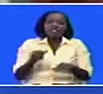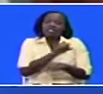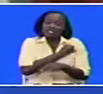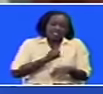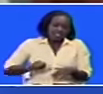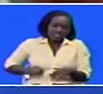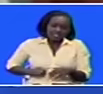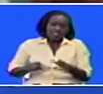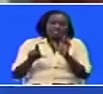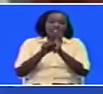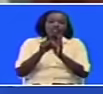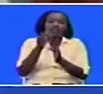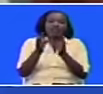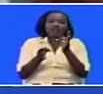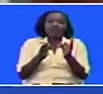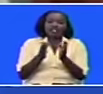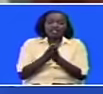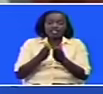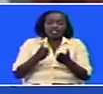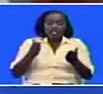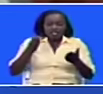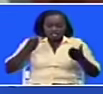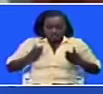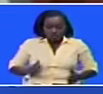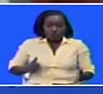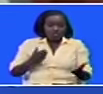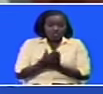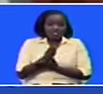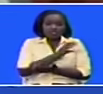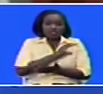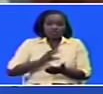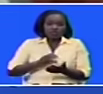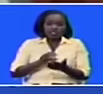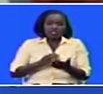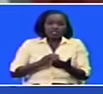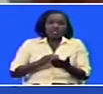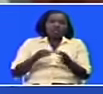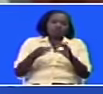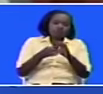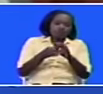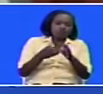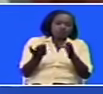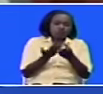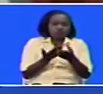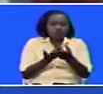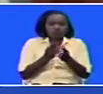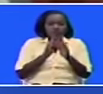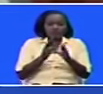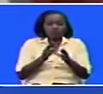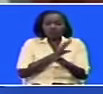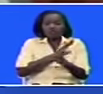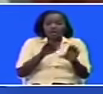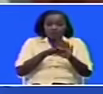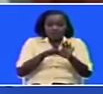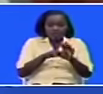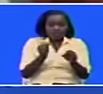Senate's Legal Affairs and Human Rights Committee was still compiling its report. So members could not start debating it, as it were,